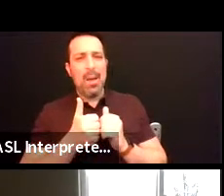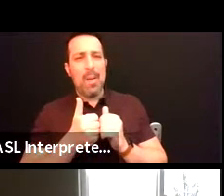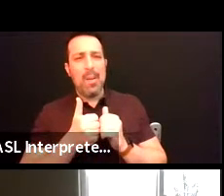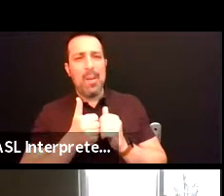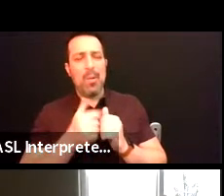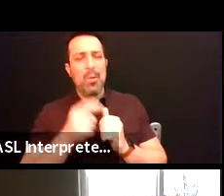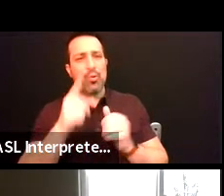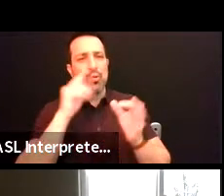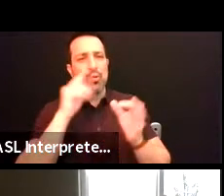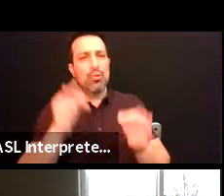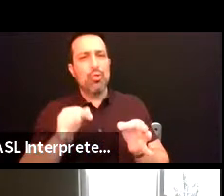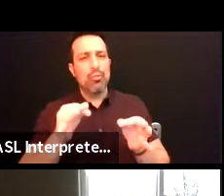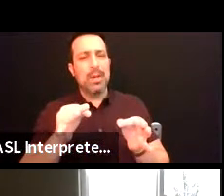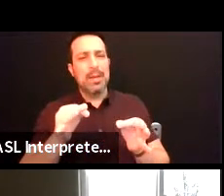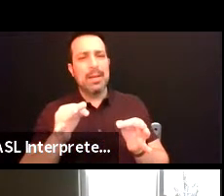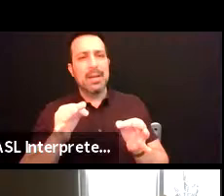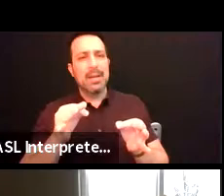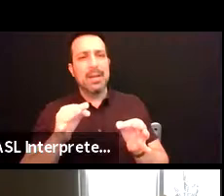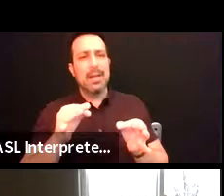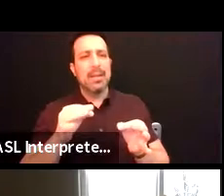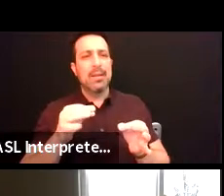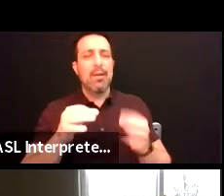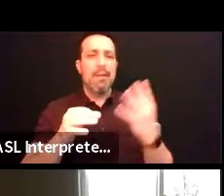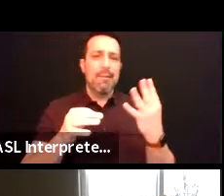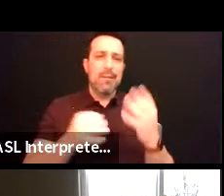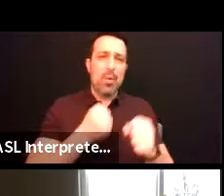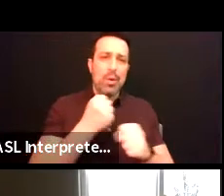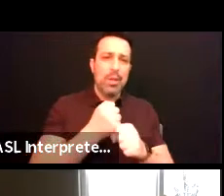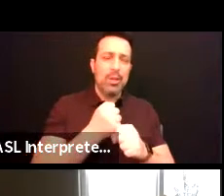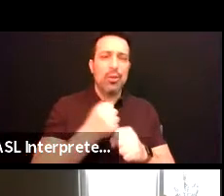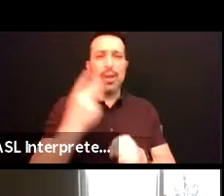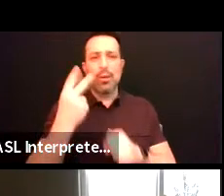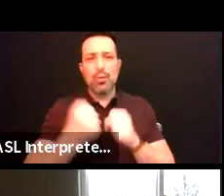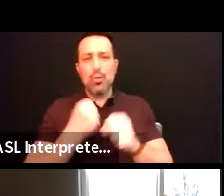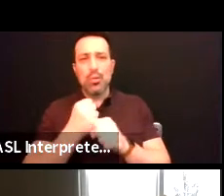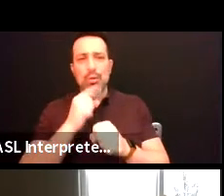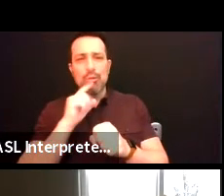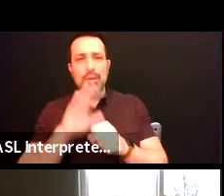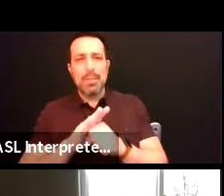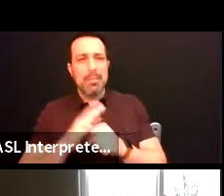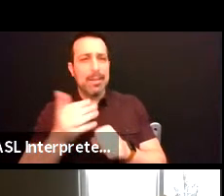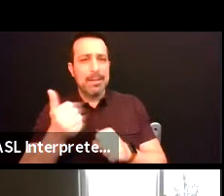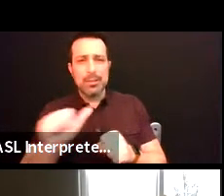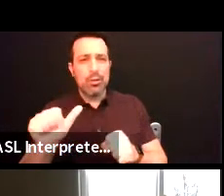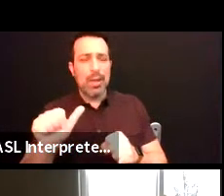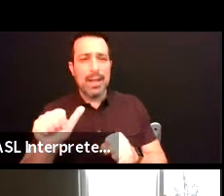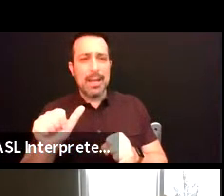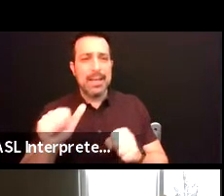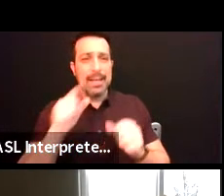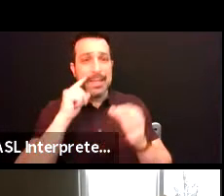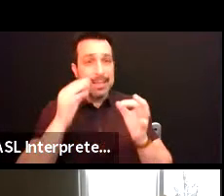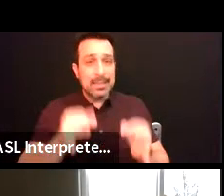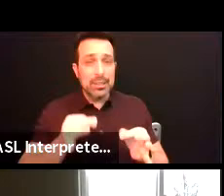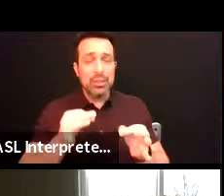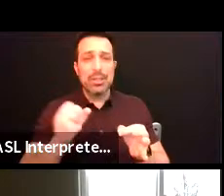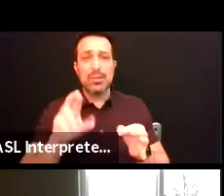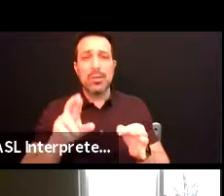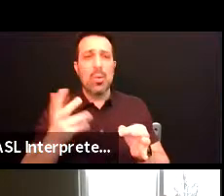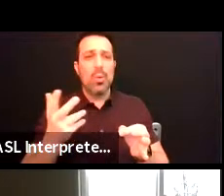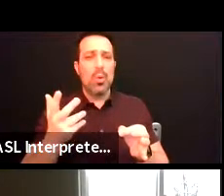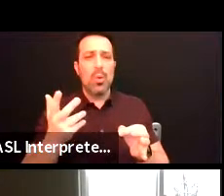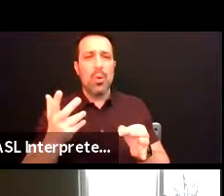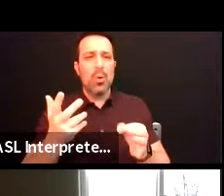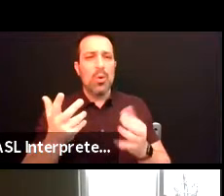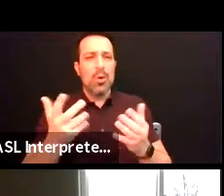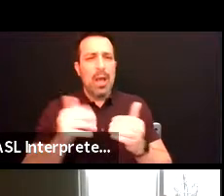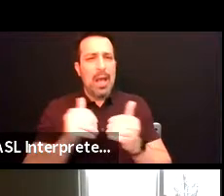you determine the 4-year versus the 2-year commitments? Is there any decision or any weight to that?